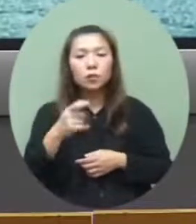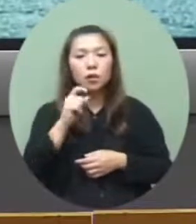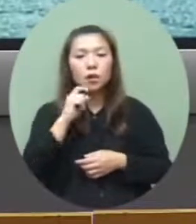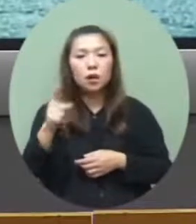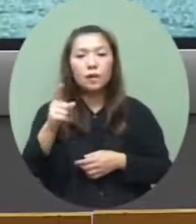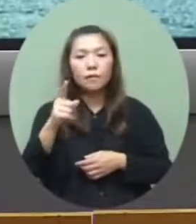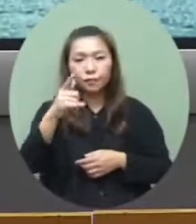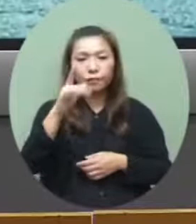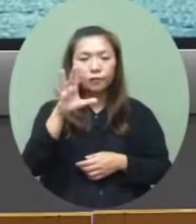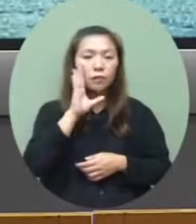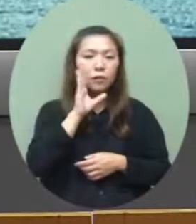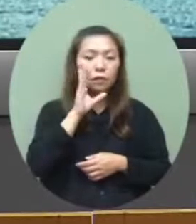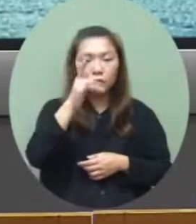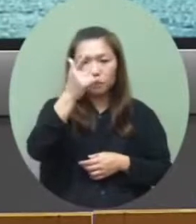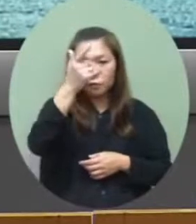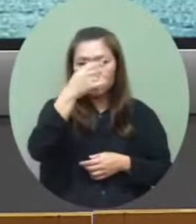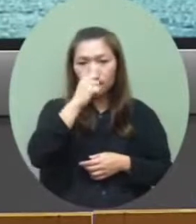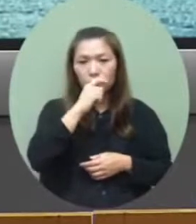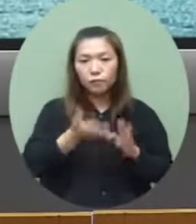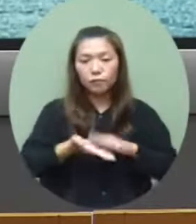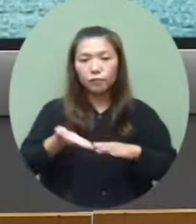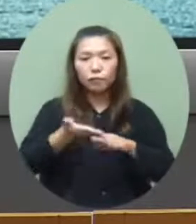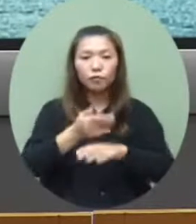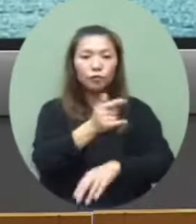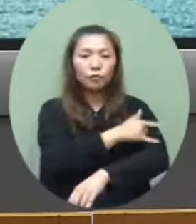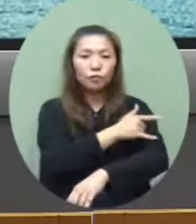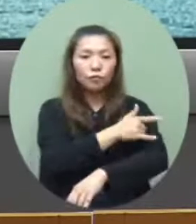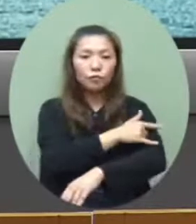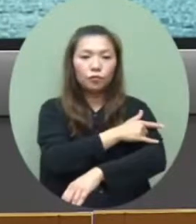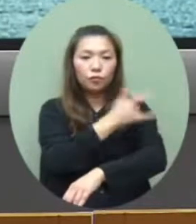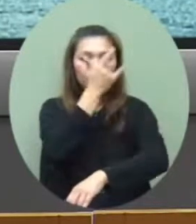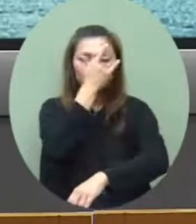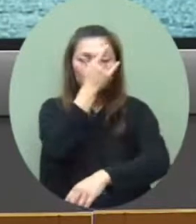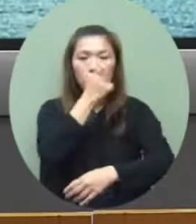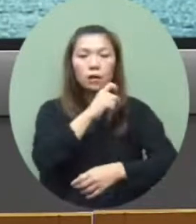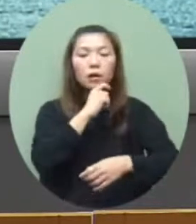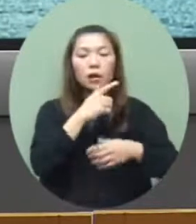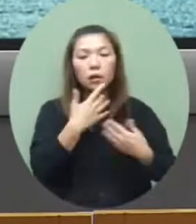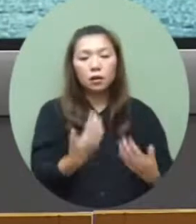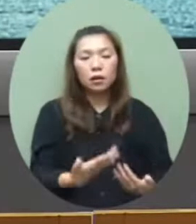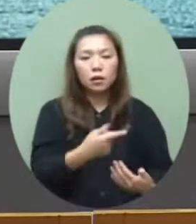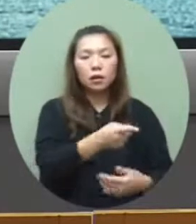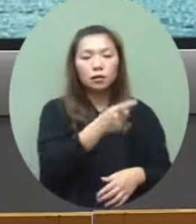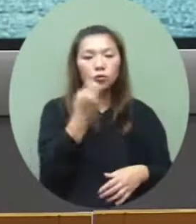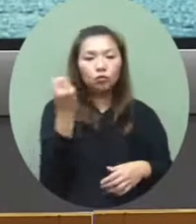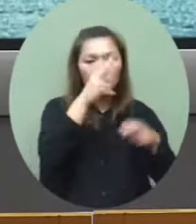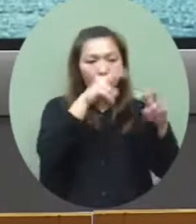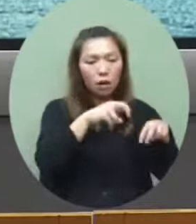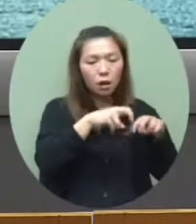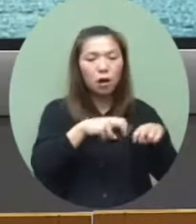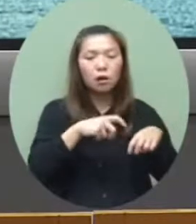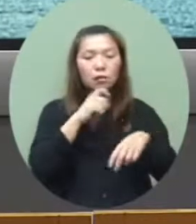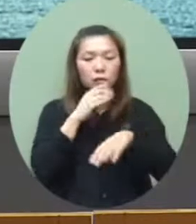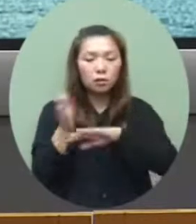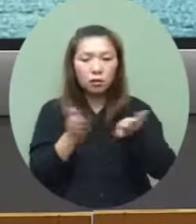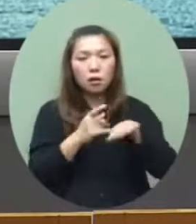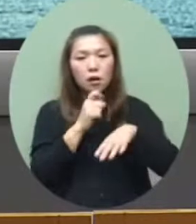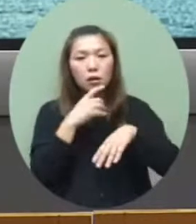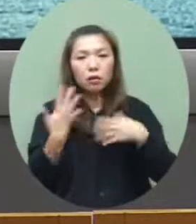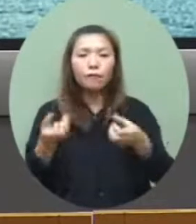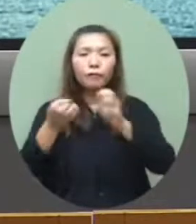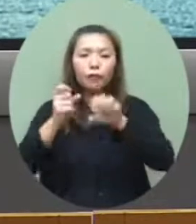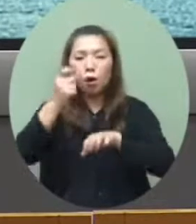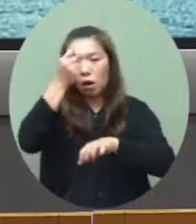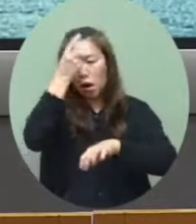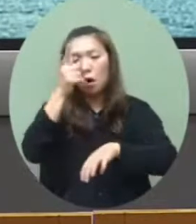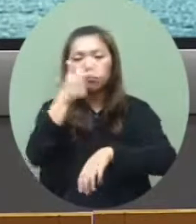5-year-old vaccines for children, we're still procuring the BioNTech vaccine. Only